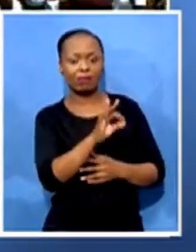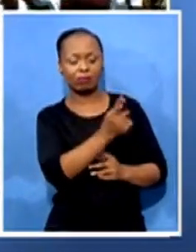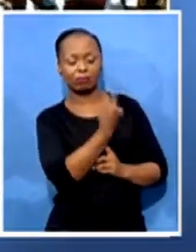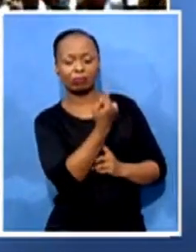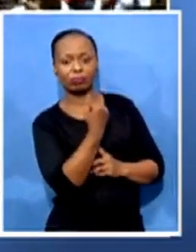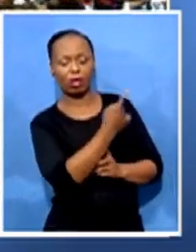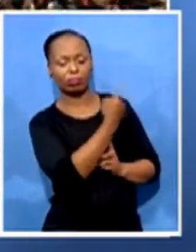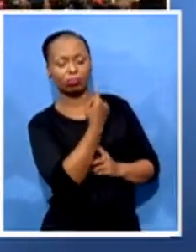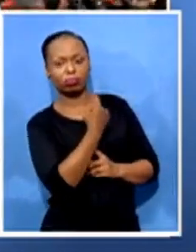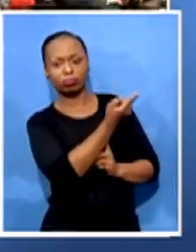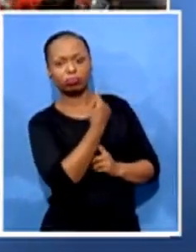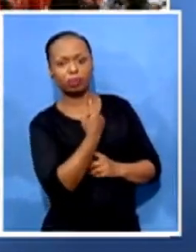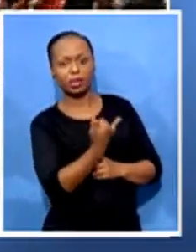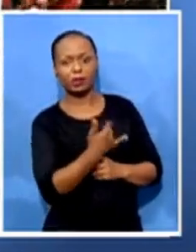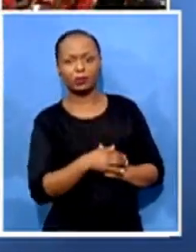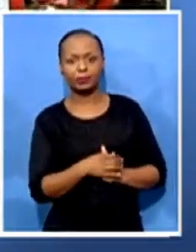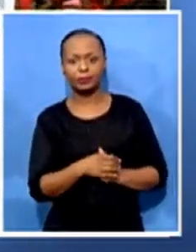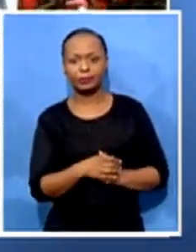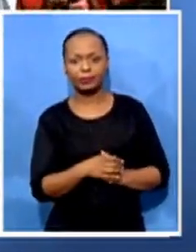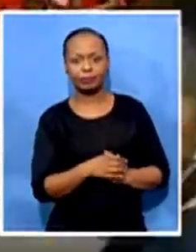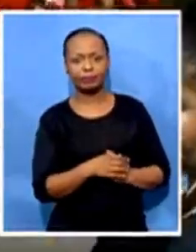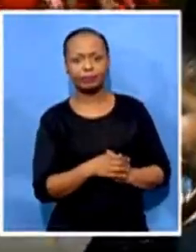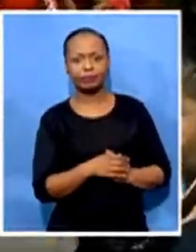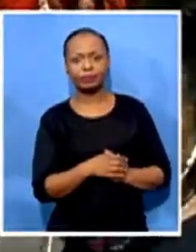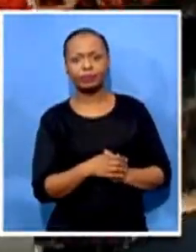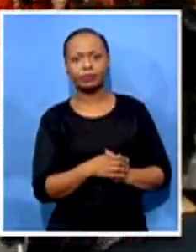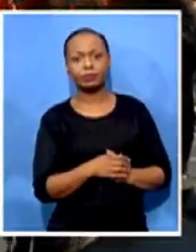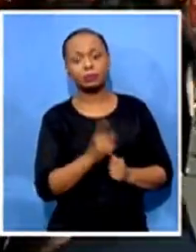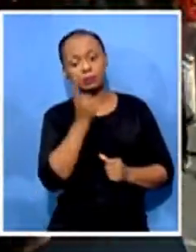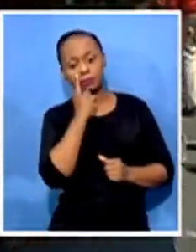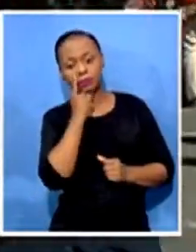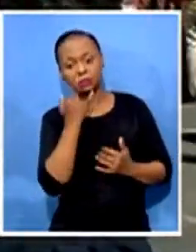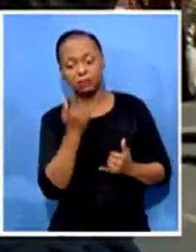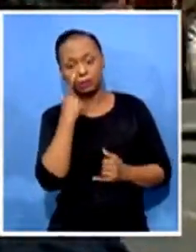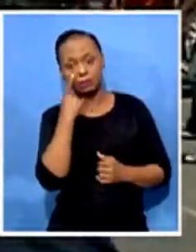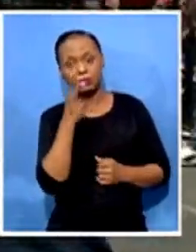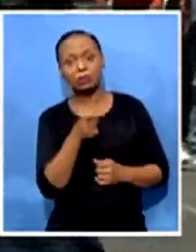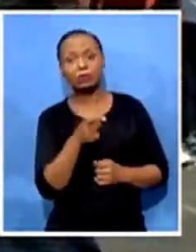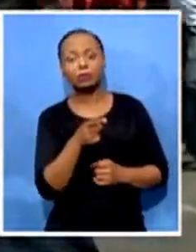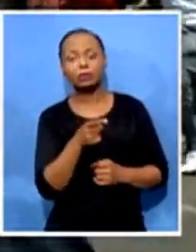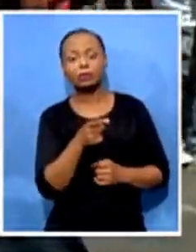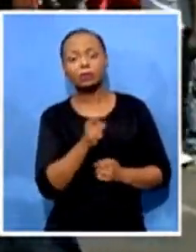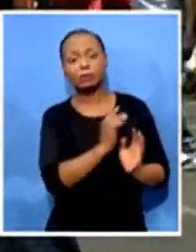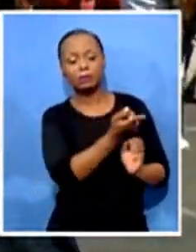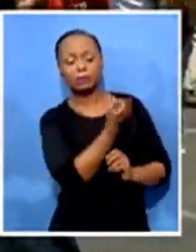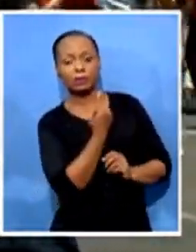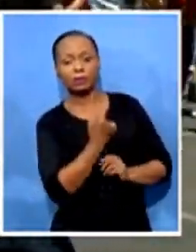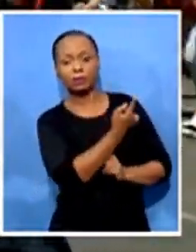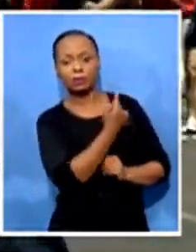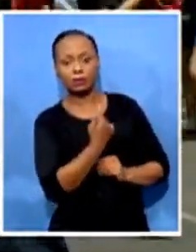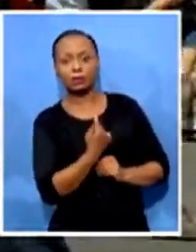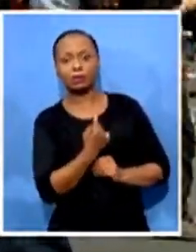across, as you can see, with their banners in their regalia. They are coming this way and they are joining the larger group that have